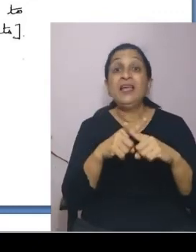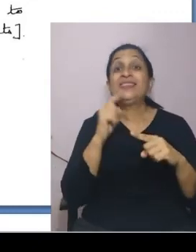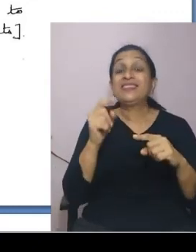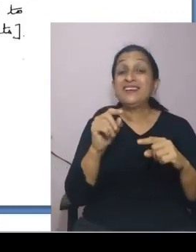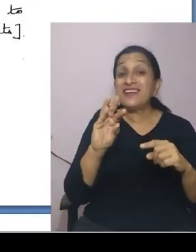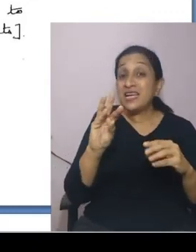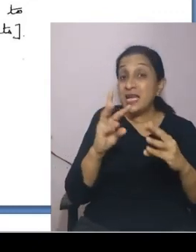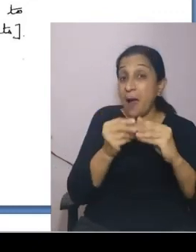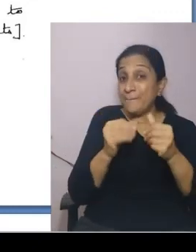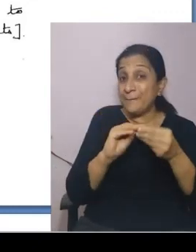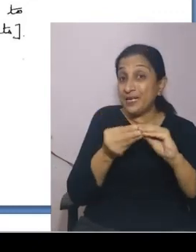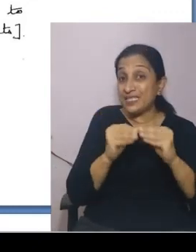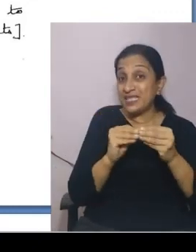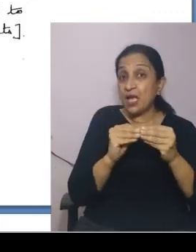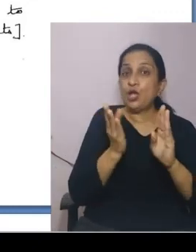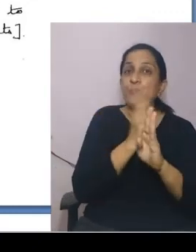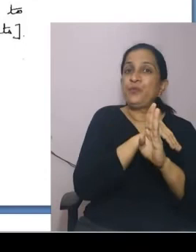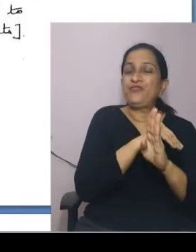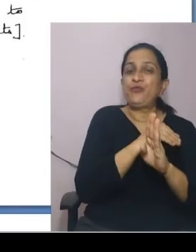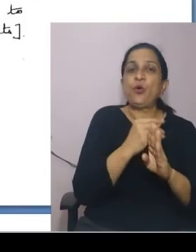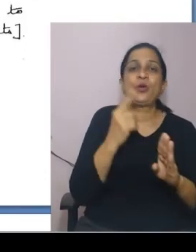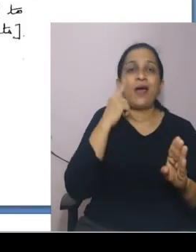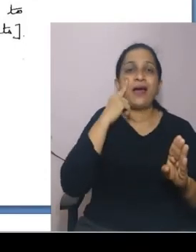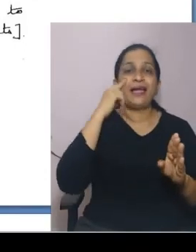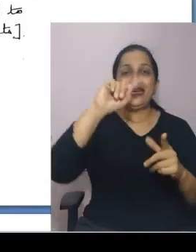the coefficients, okay,